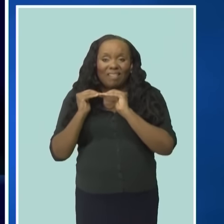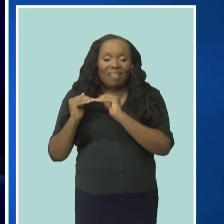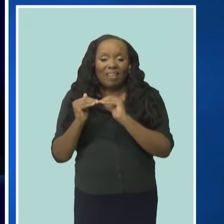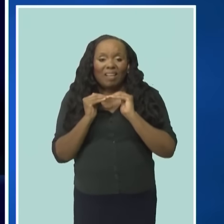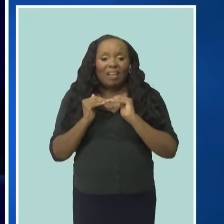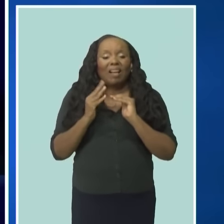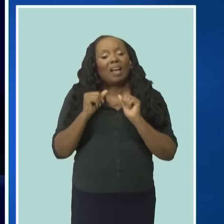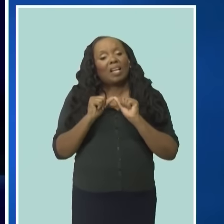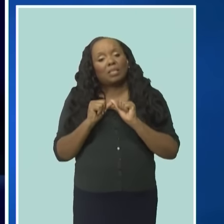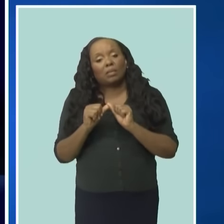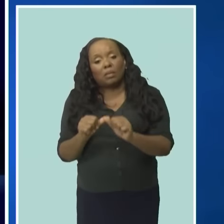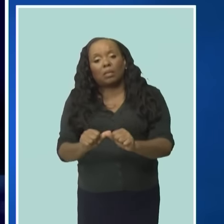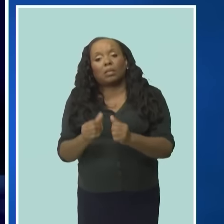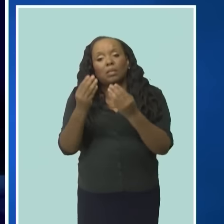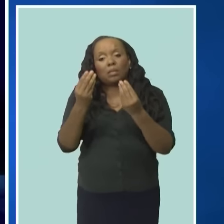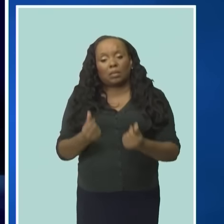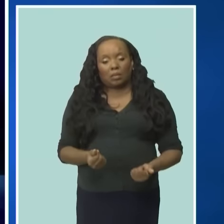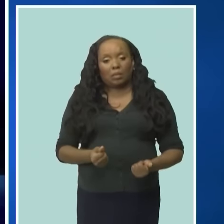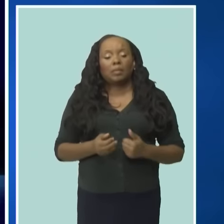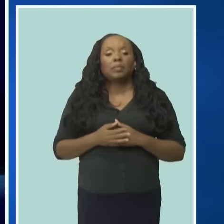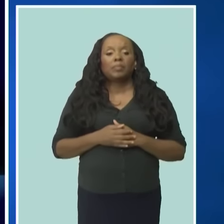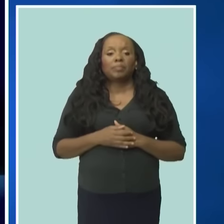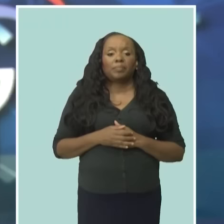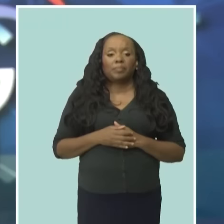and sustainable resolution.